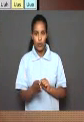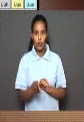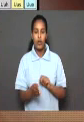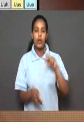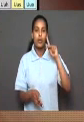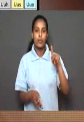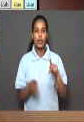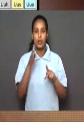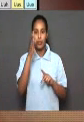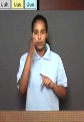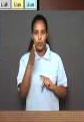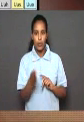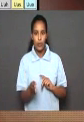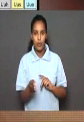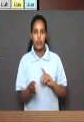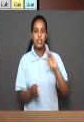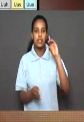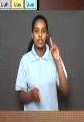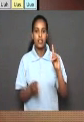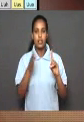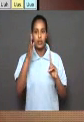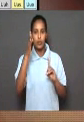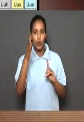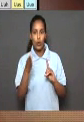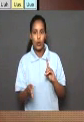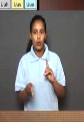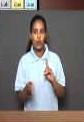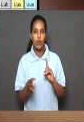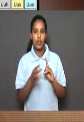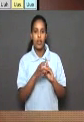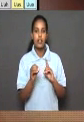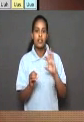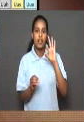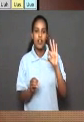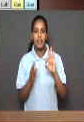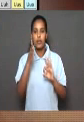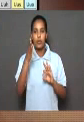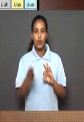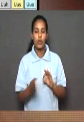P block, the D block, and the F block.